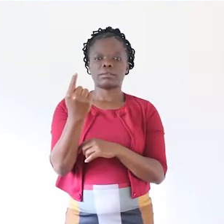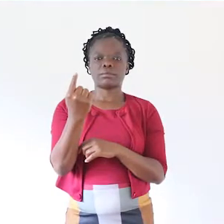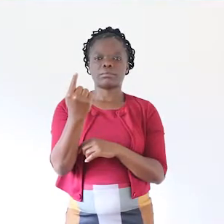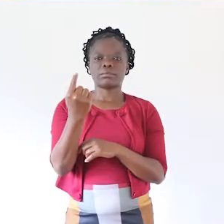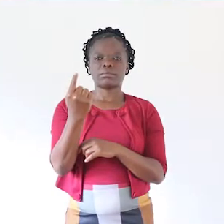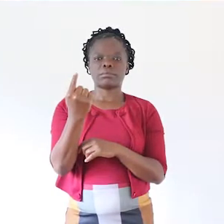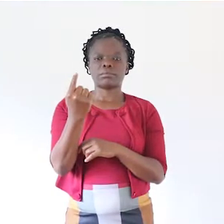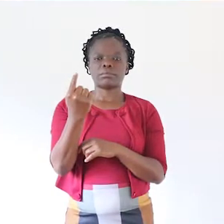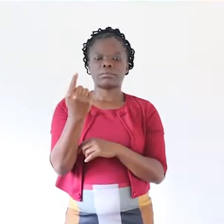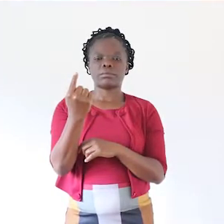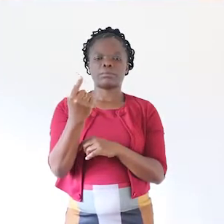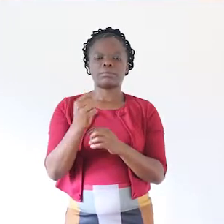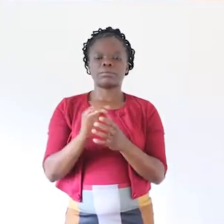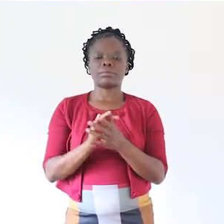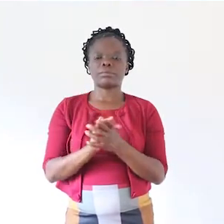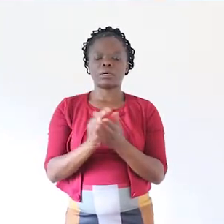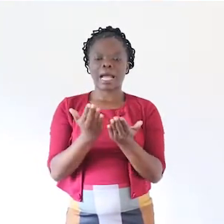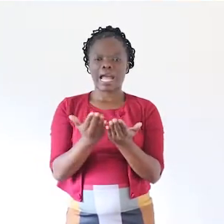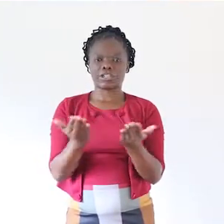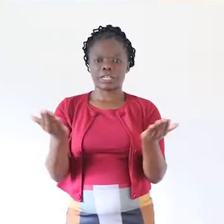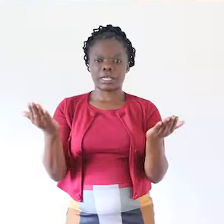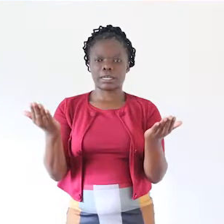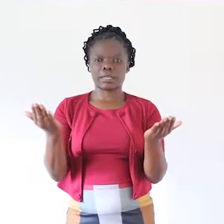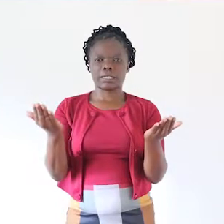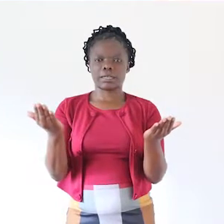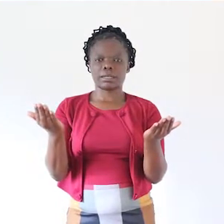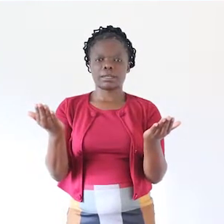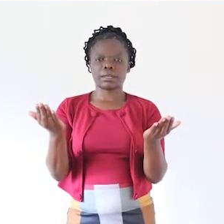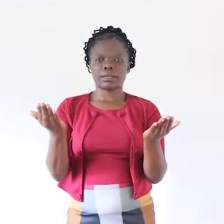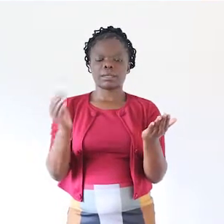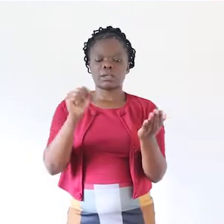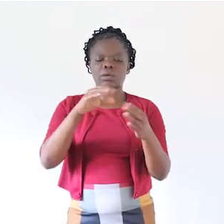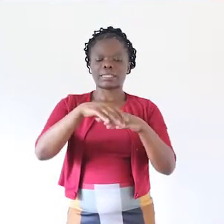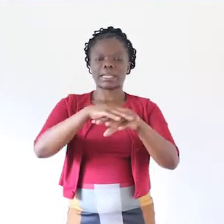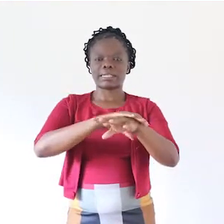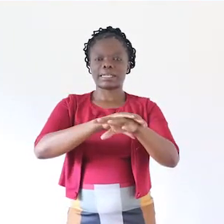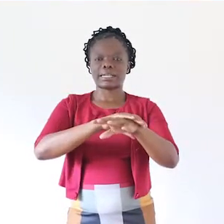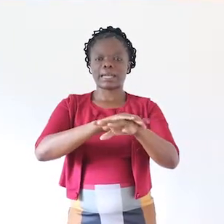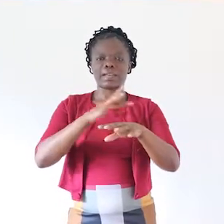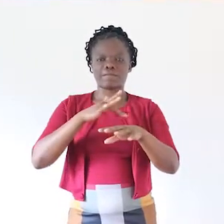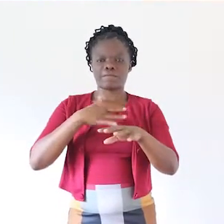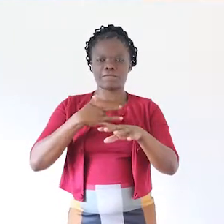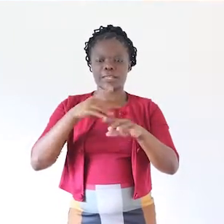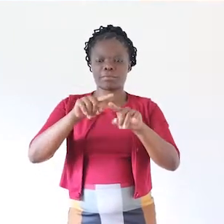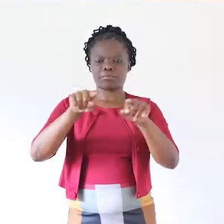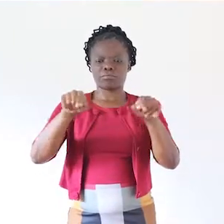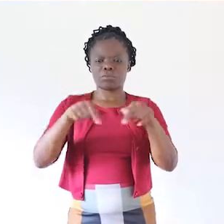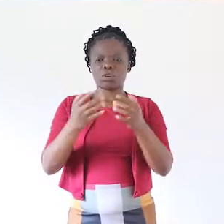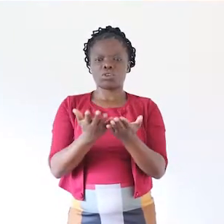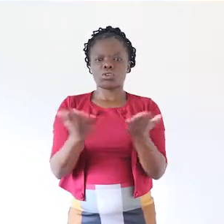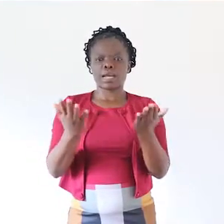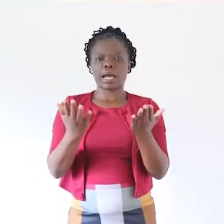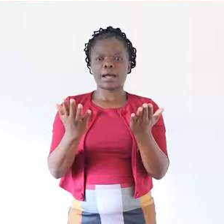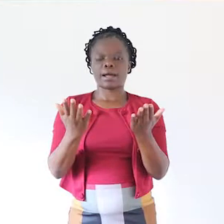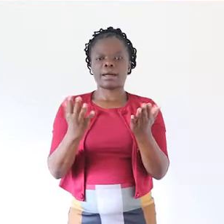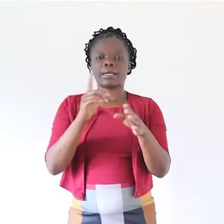Hold the tray first. That is a tray. You can feel the size. Yes. Yeah, so that